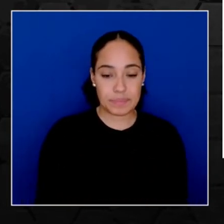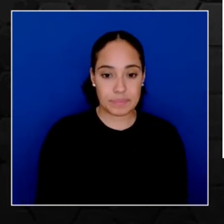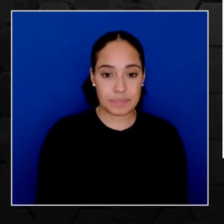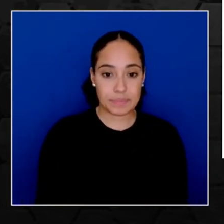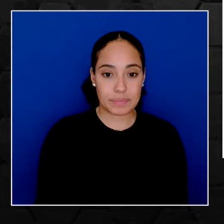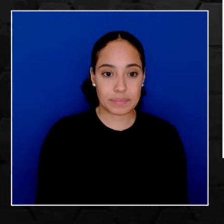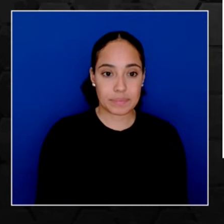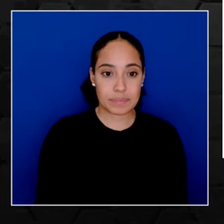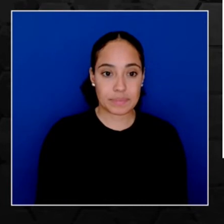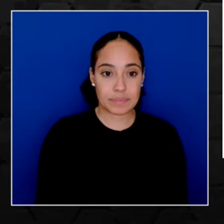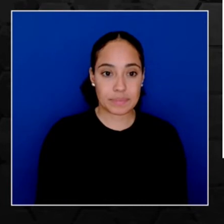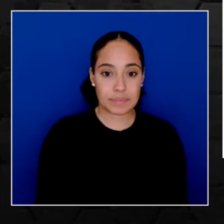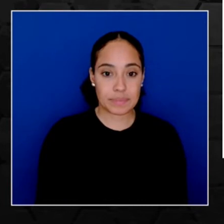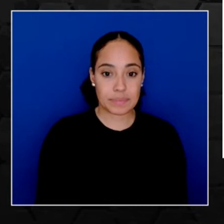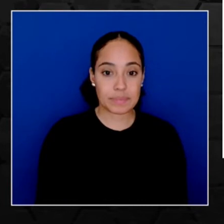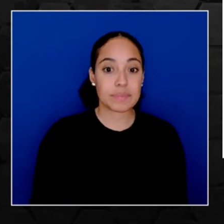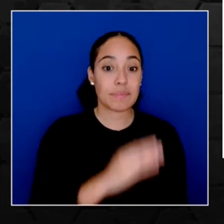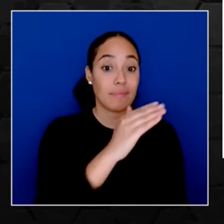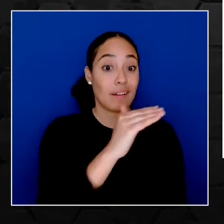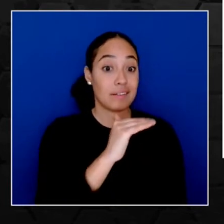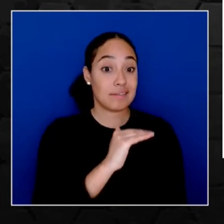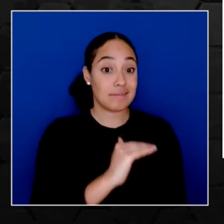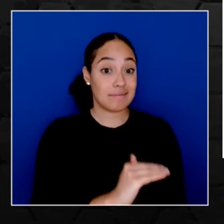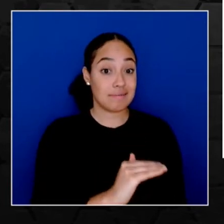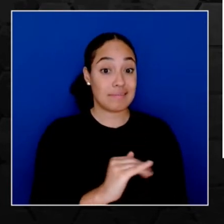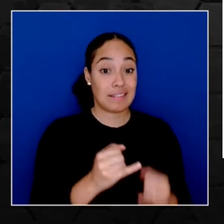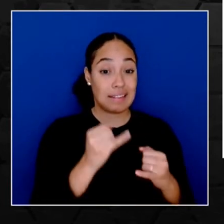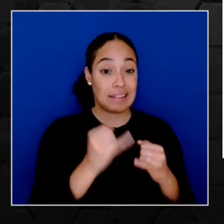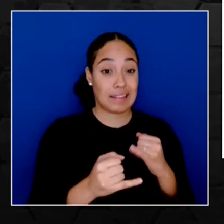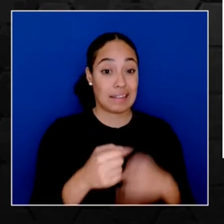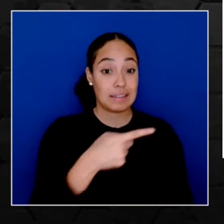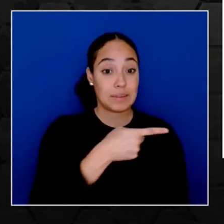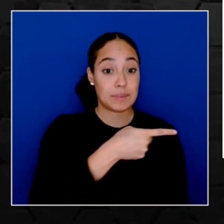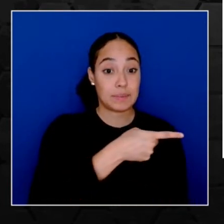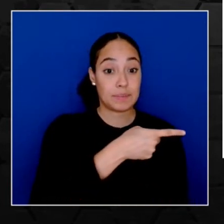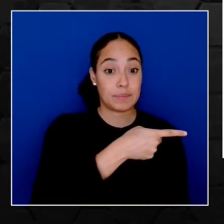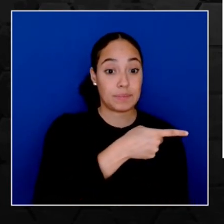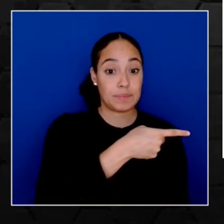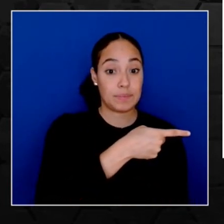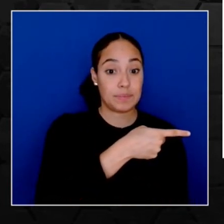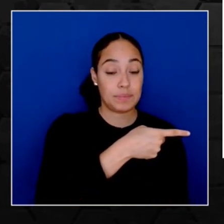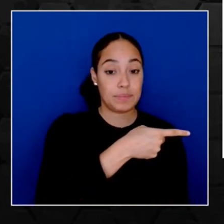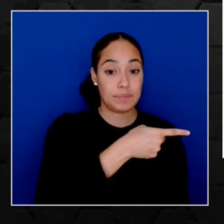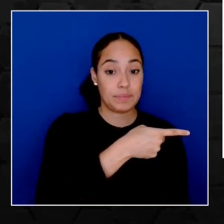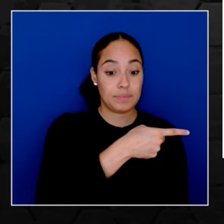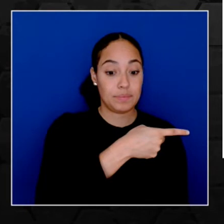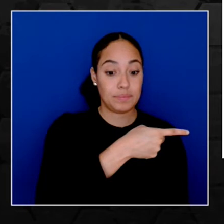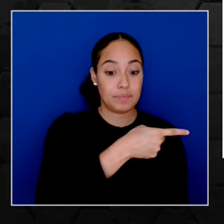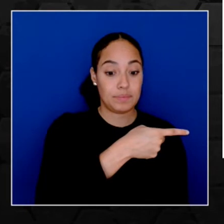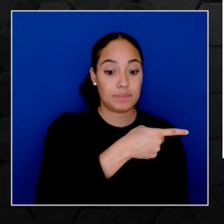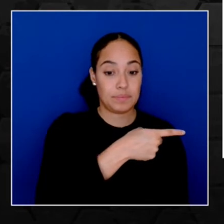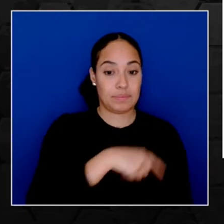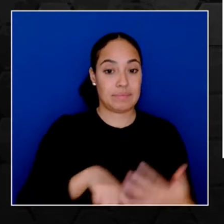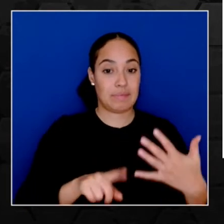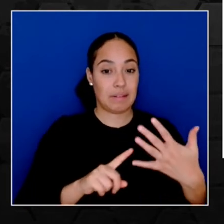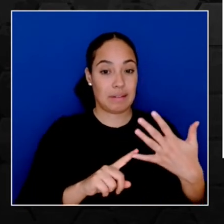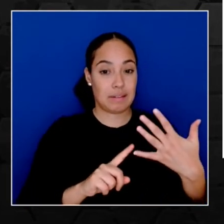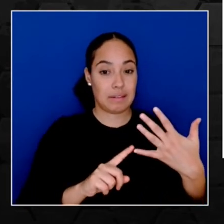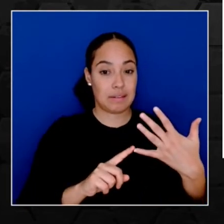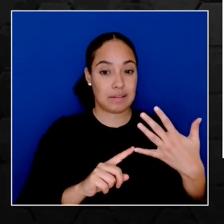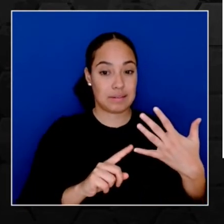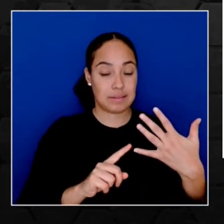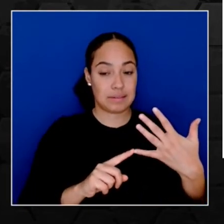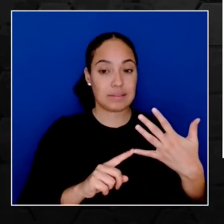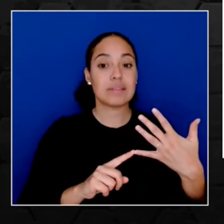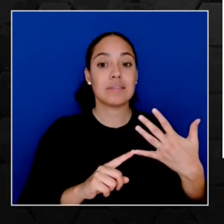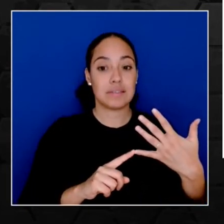just console.log tf.memory num tensor basically is a function, or it's a function, basically memory function. It contains a sub function